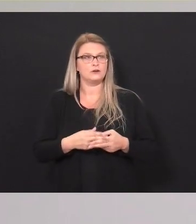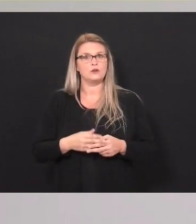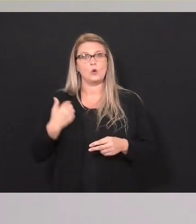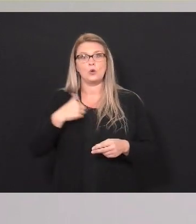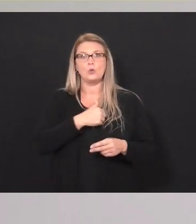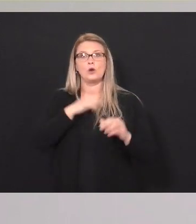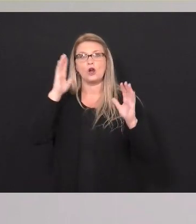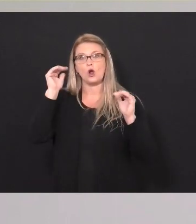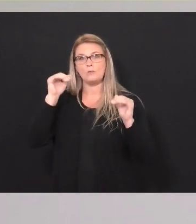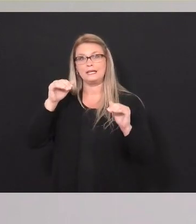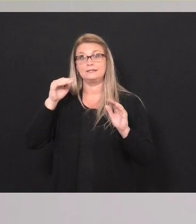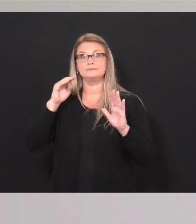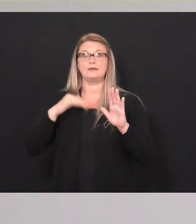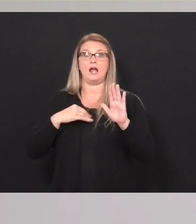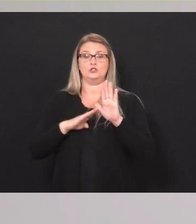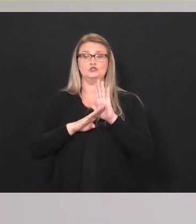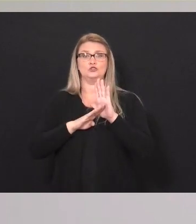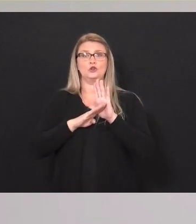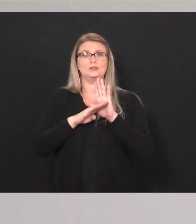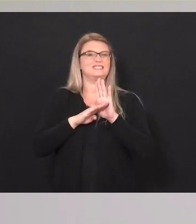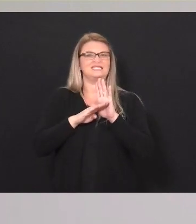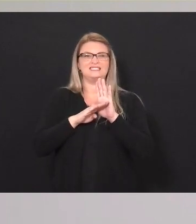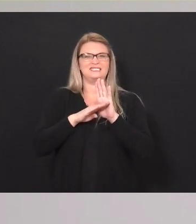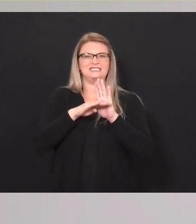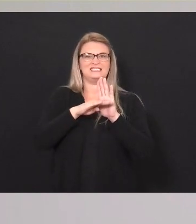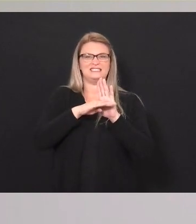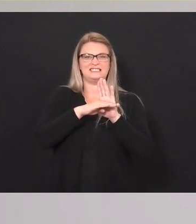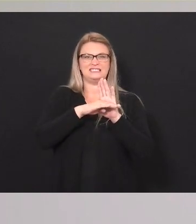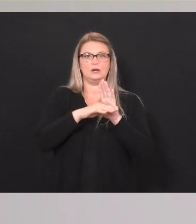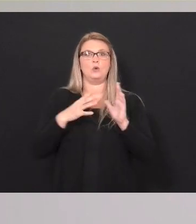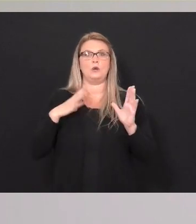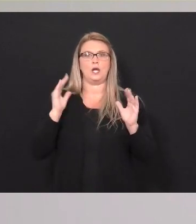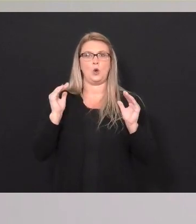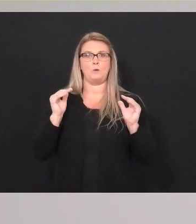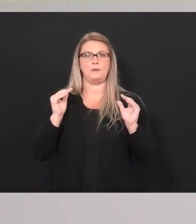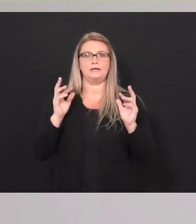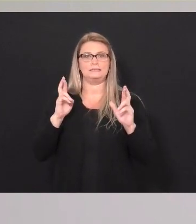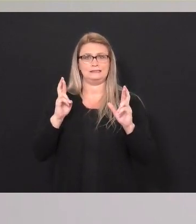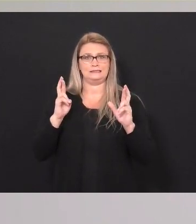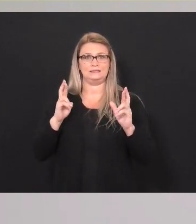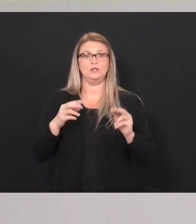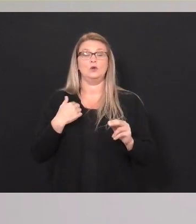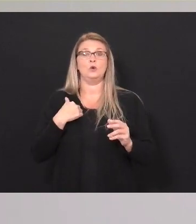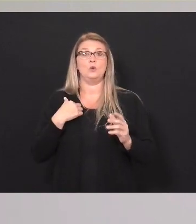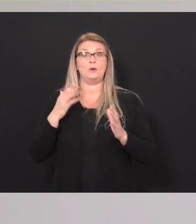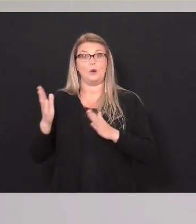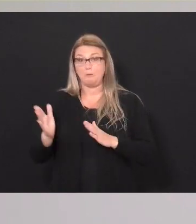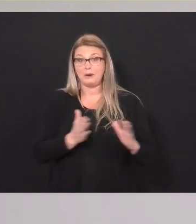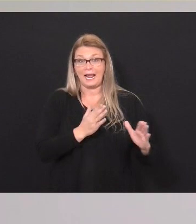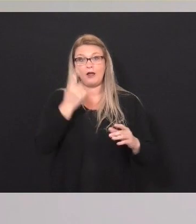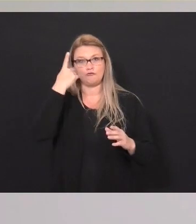hoping our surge is low, but we need to prepare for a surge of some